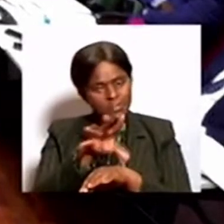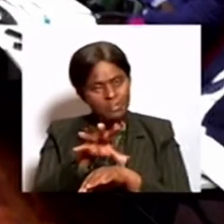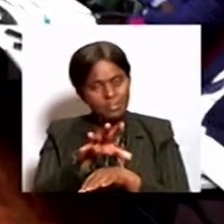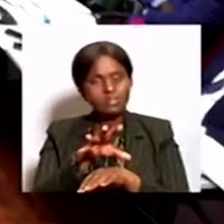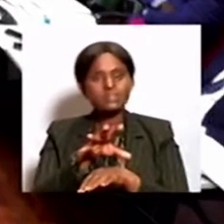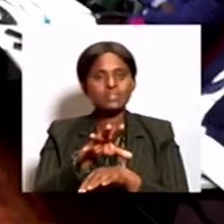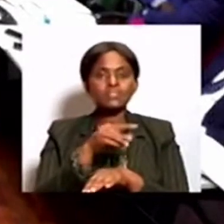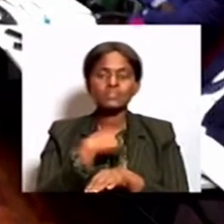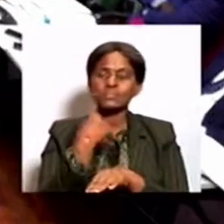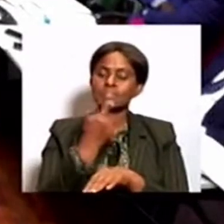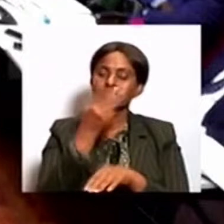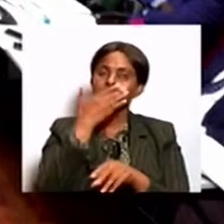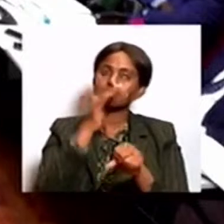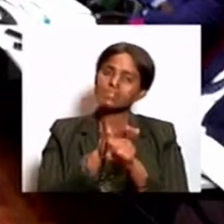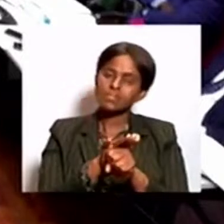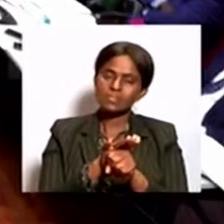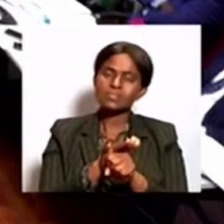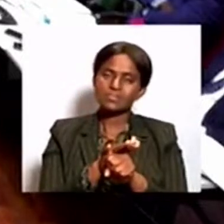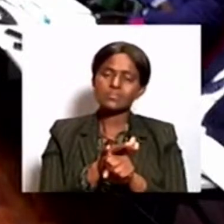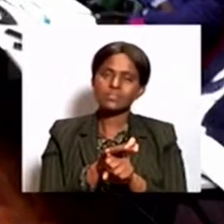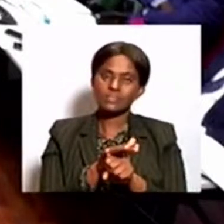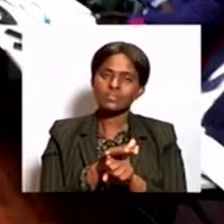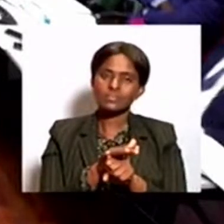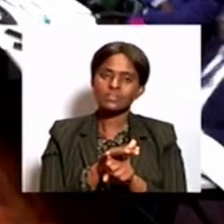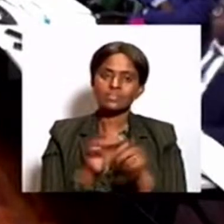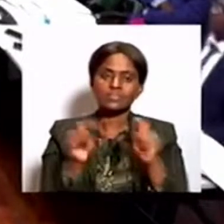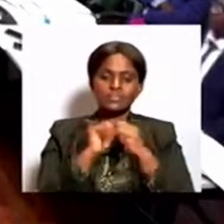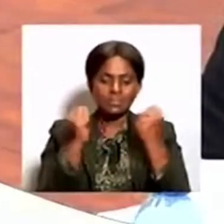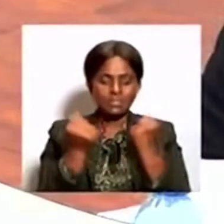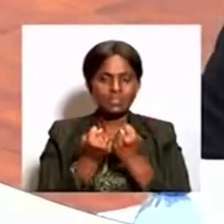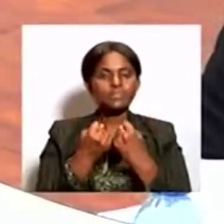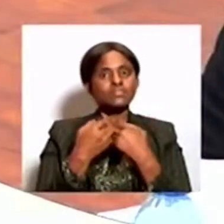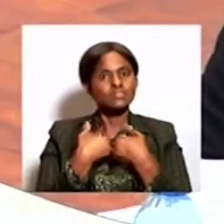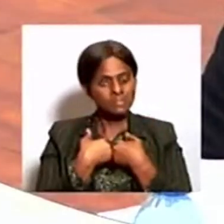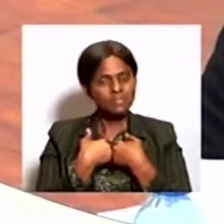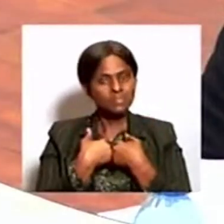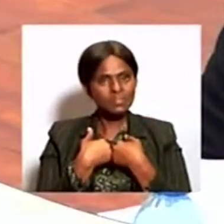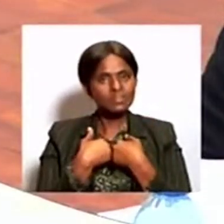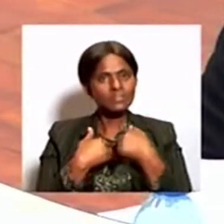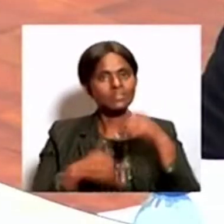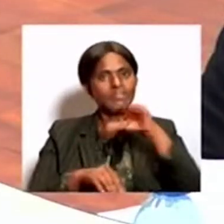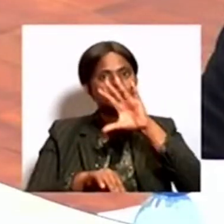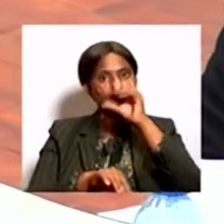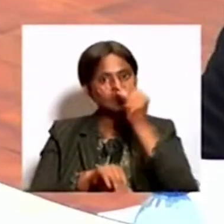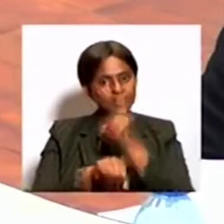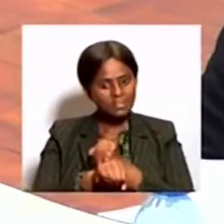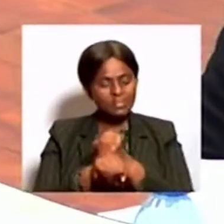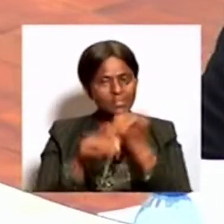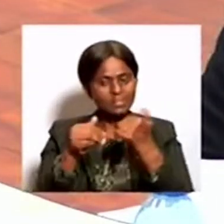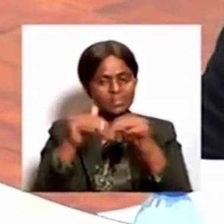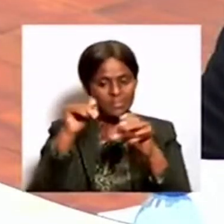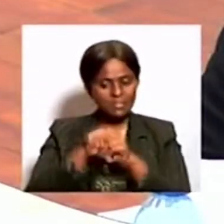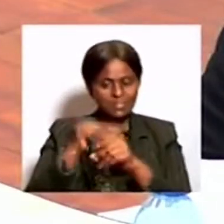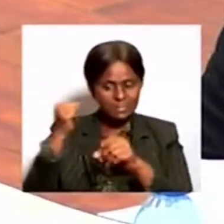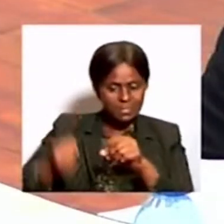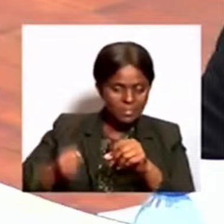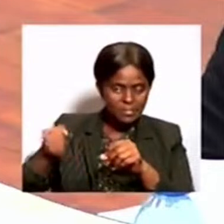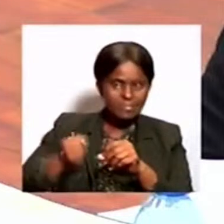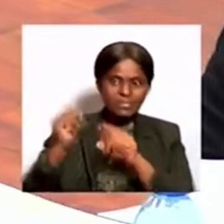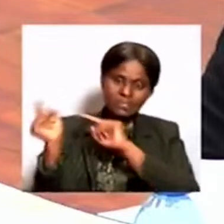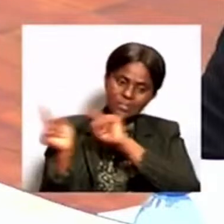I just want to assure you that the team I have at Chongwe now, including the chief internal auditor, actually we came at the same